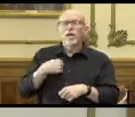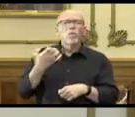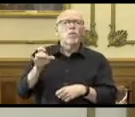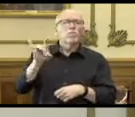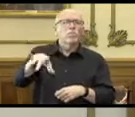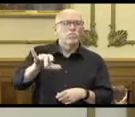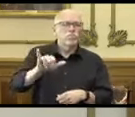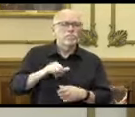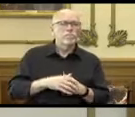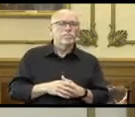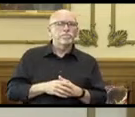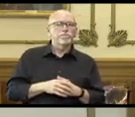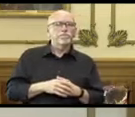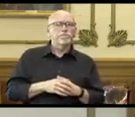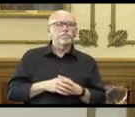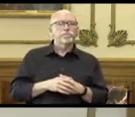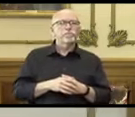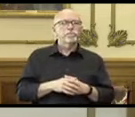in here that